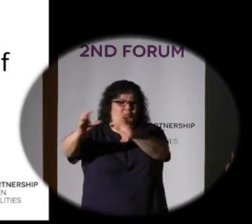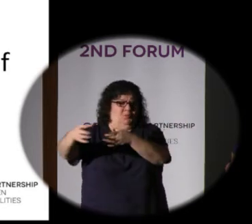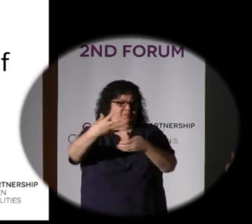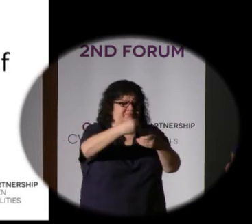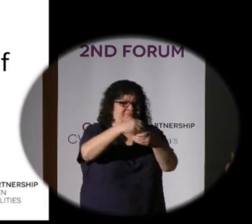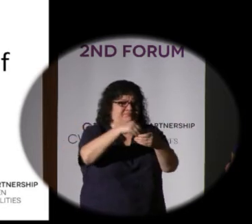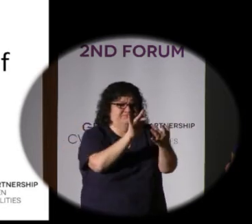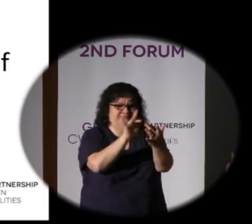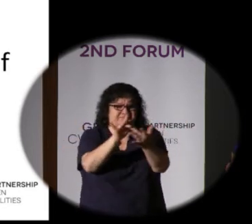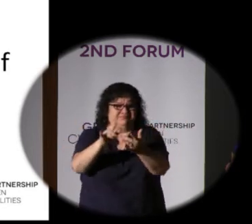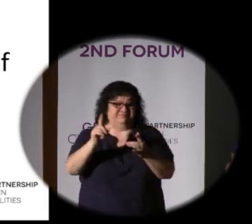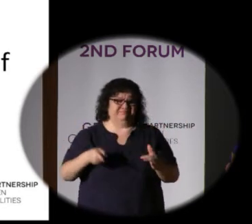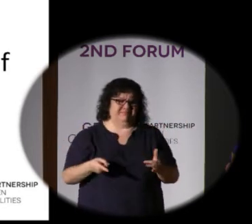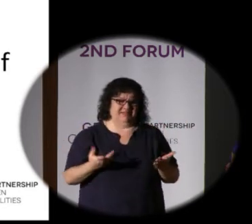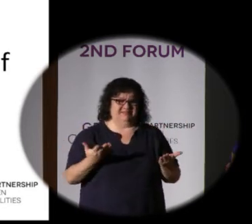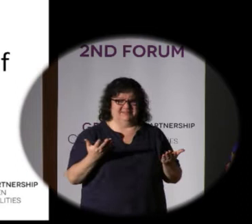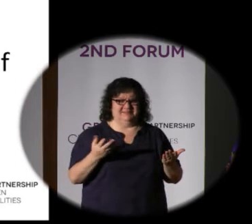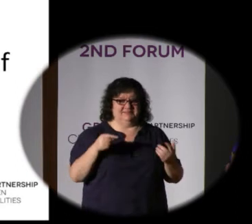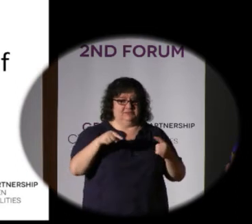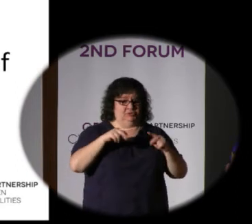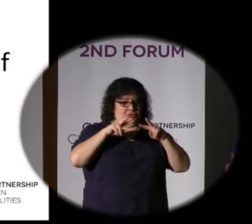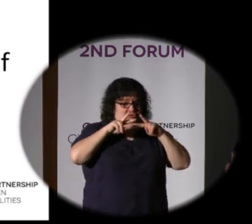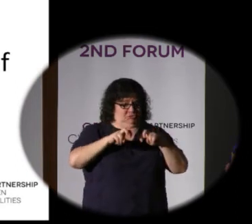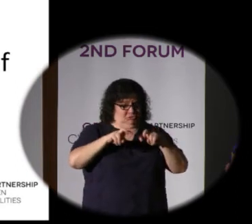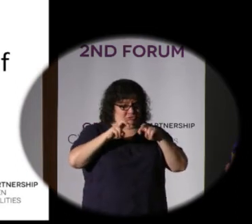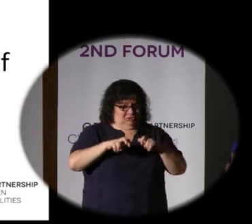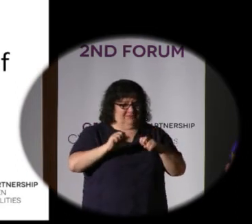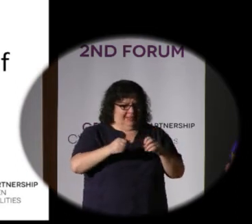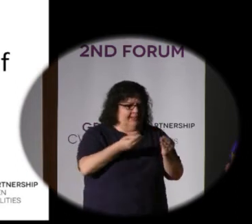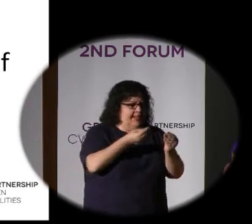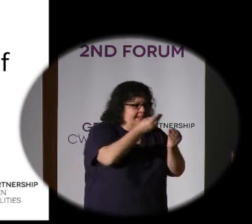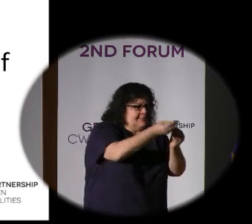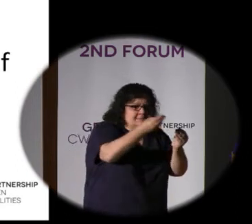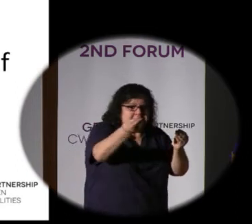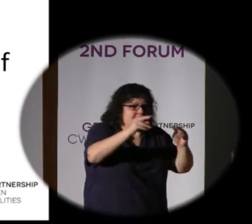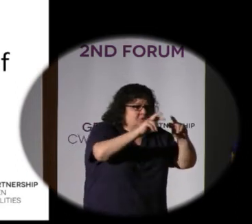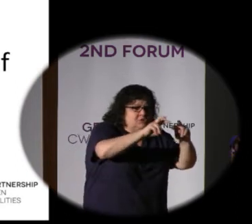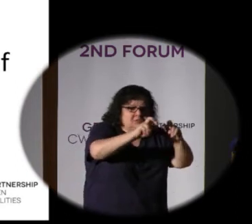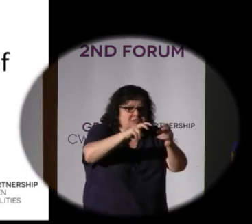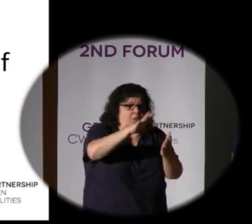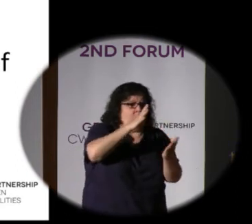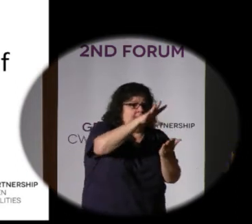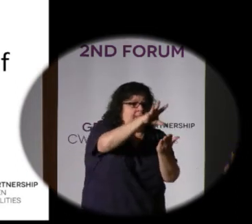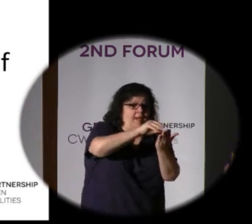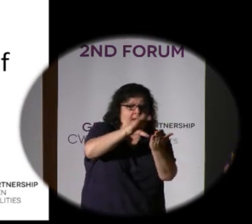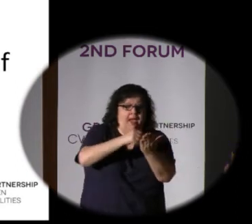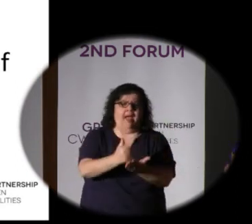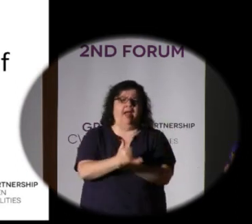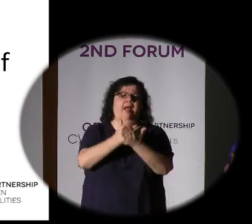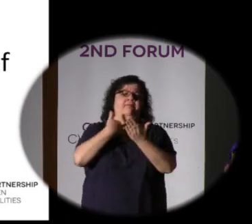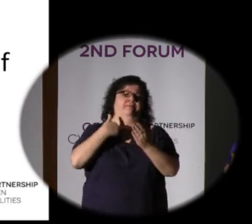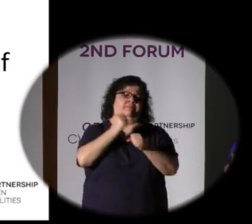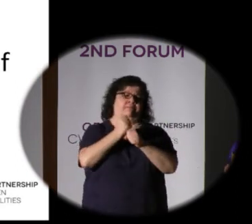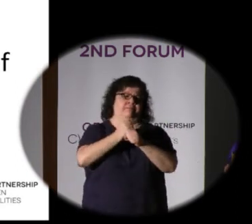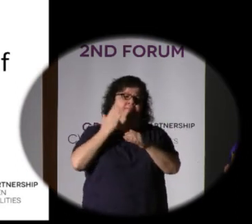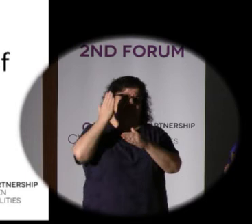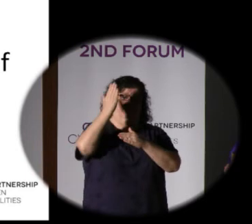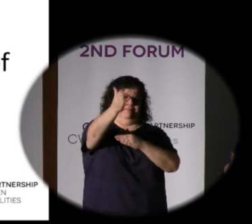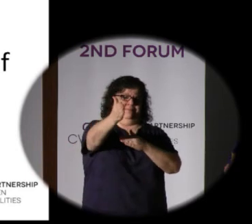discussion. And finally, we had planned to do GIS mapping and map the individual projects